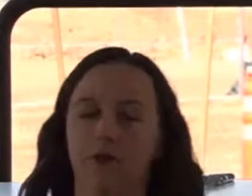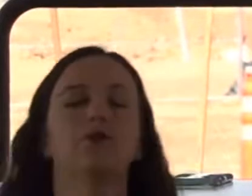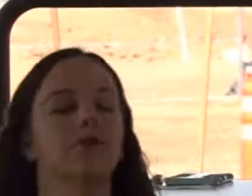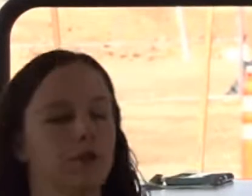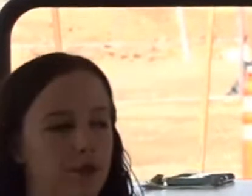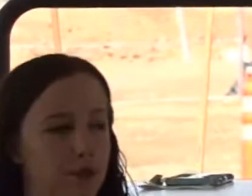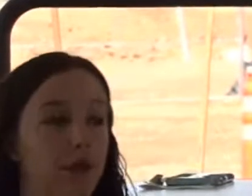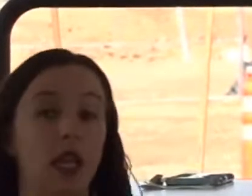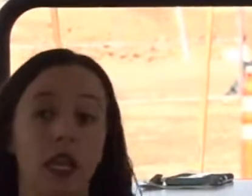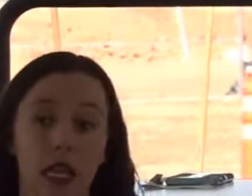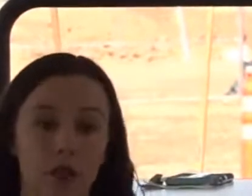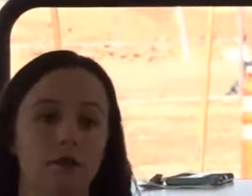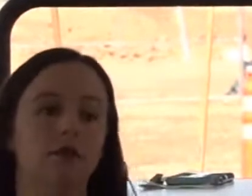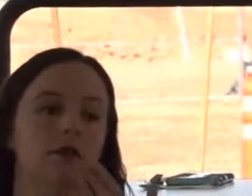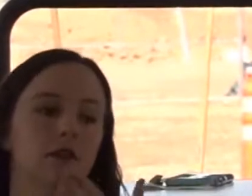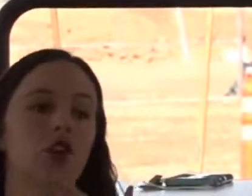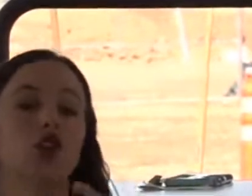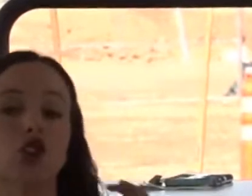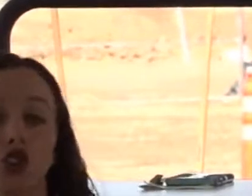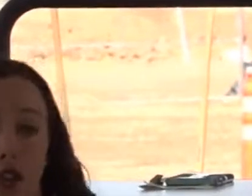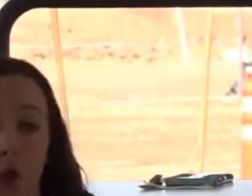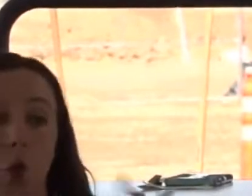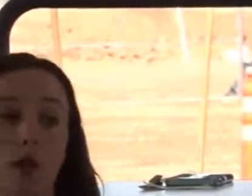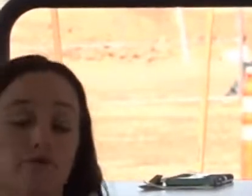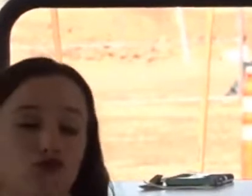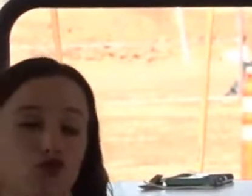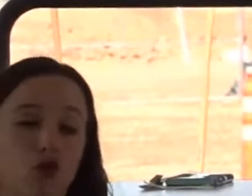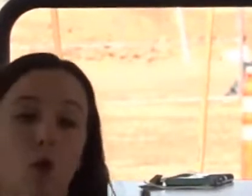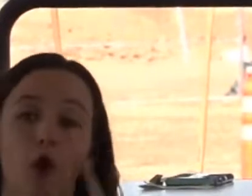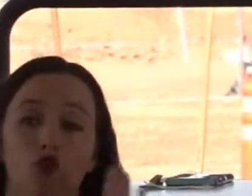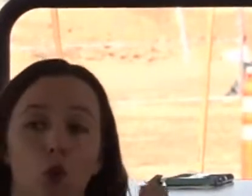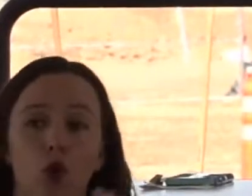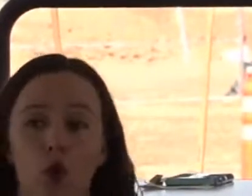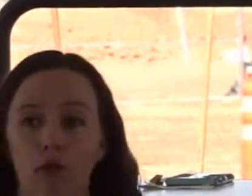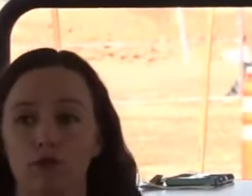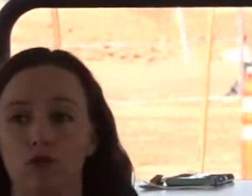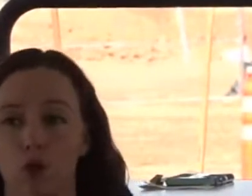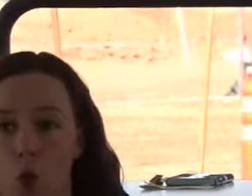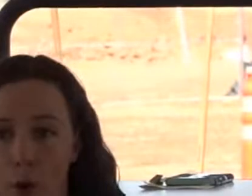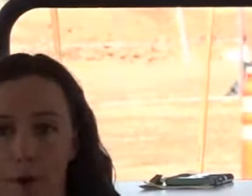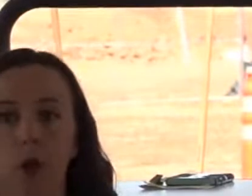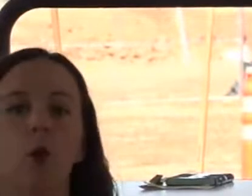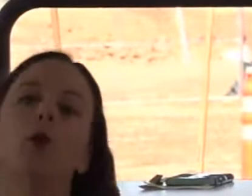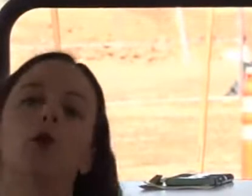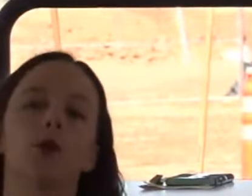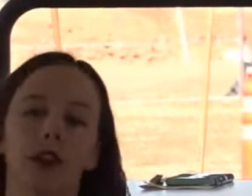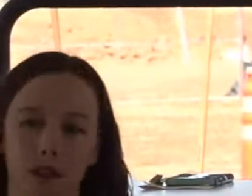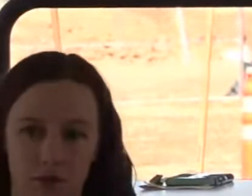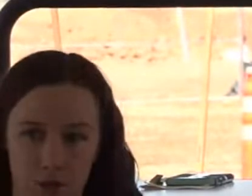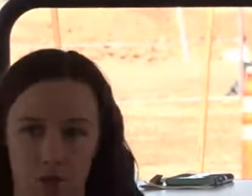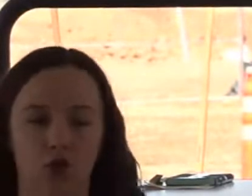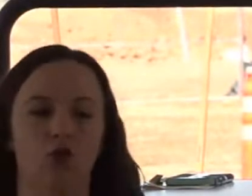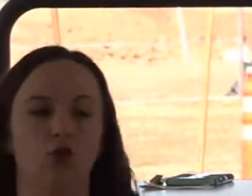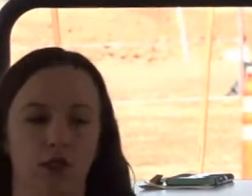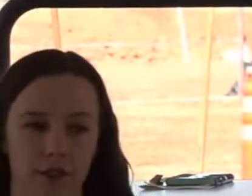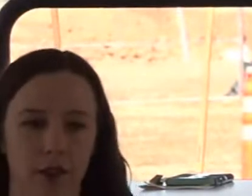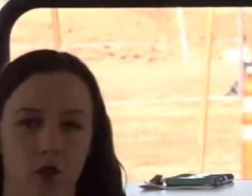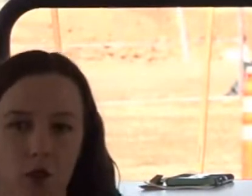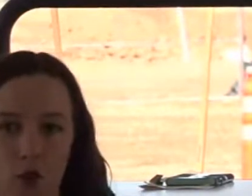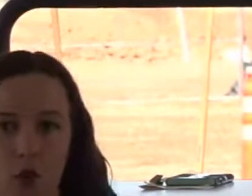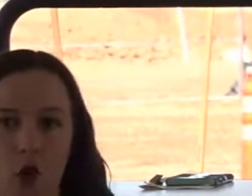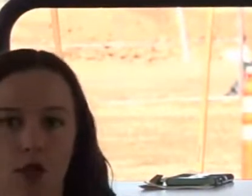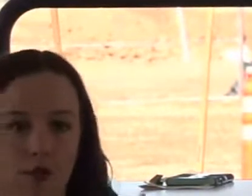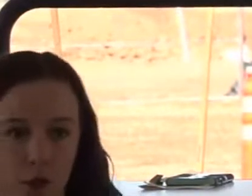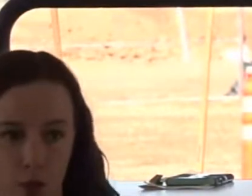again, seriously, Chancellor Goldsmith, thank you so much for your comments, and we do appreciate all of